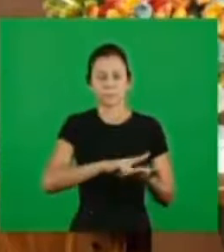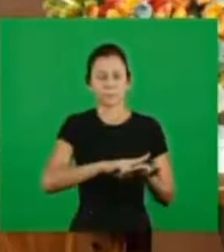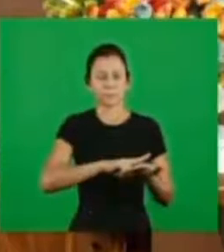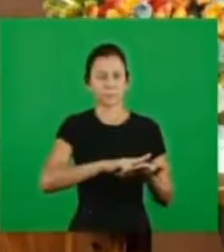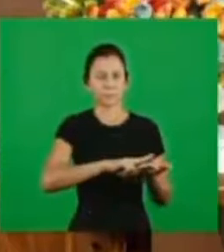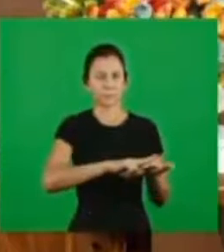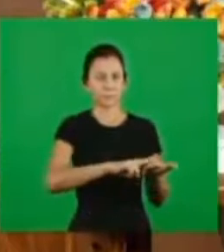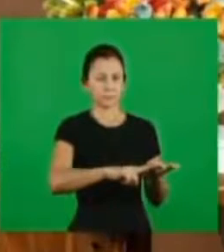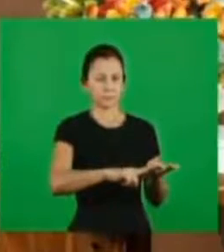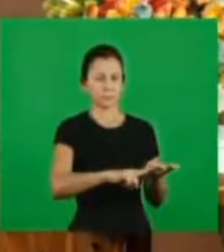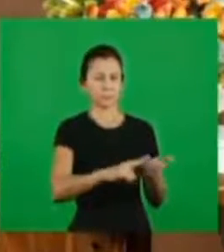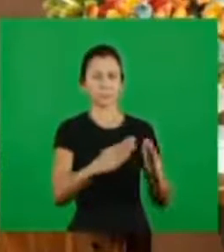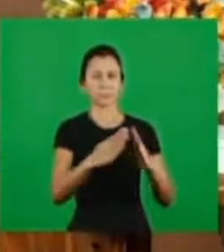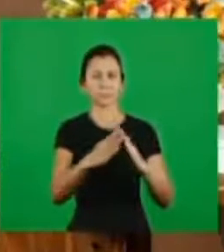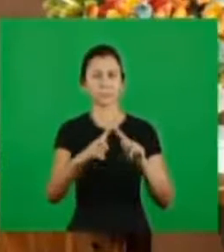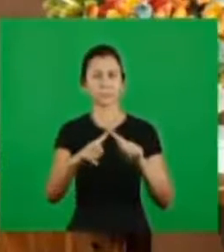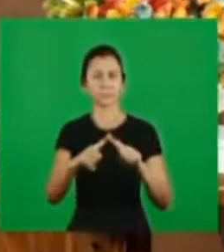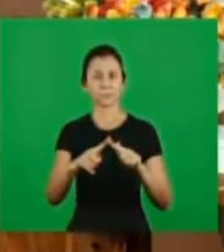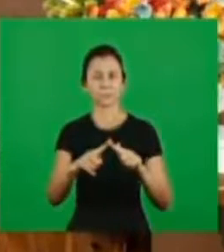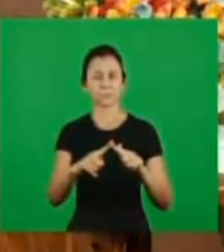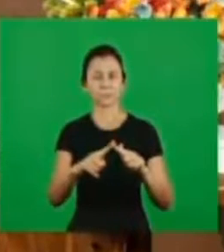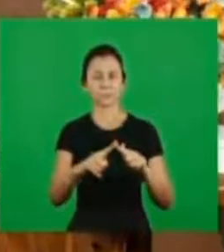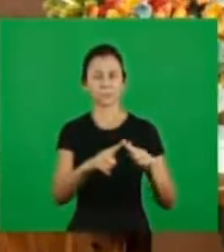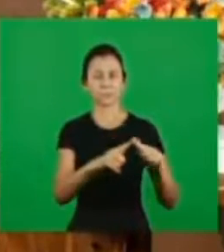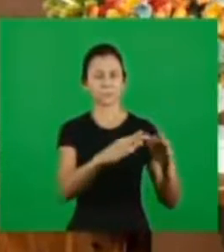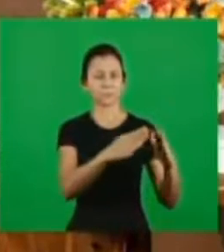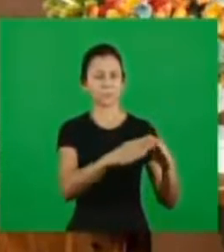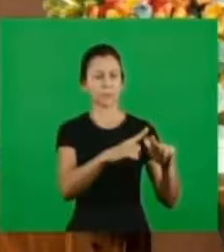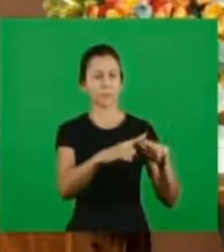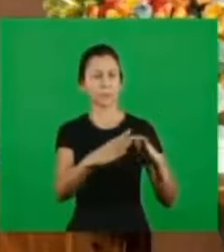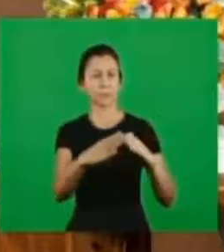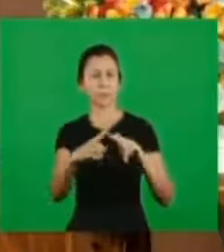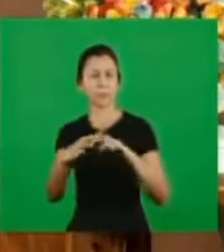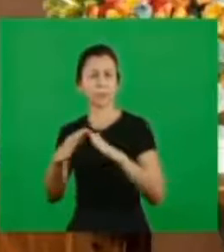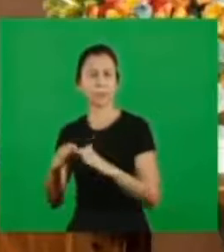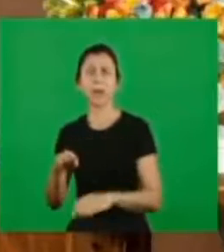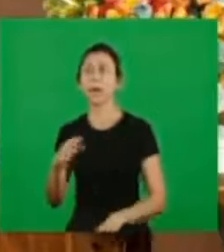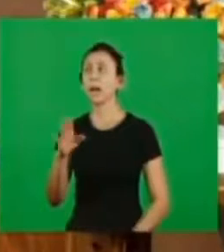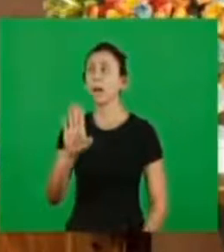letters, the seven church, they don't mean that